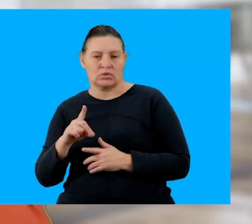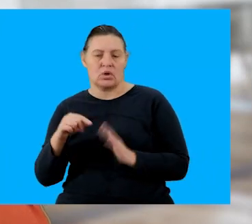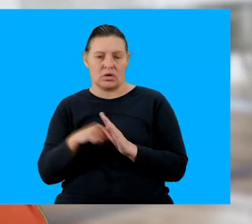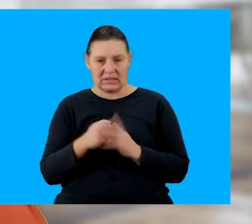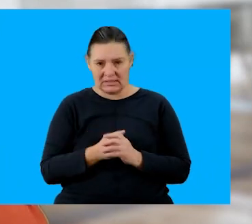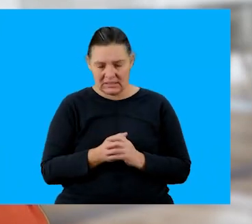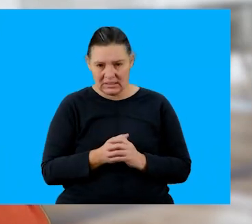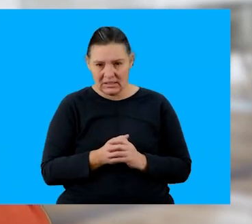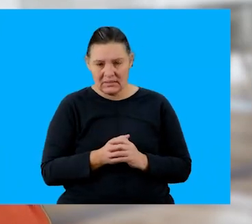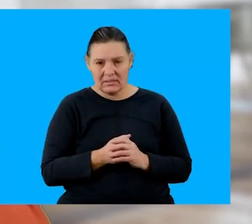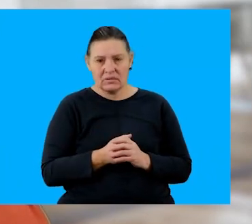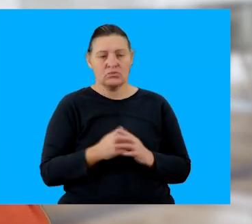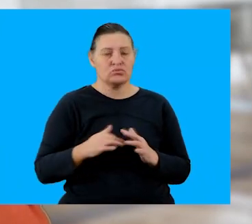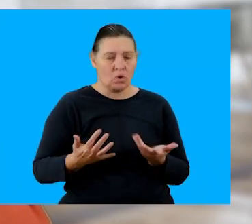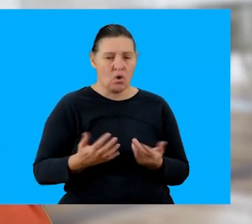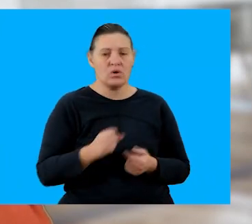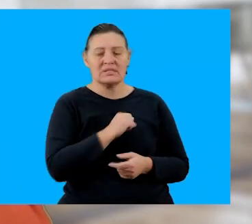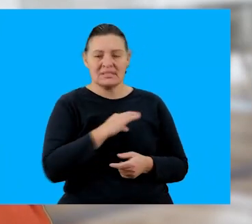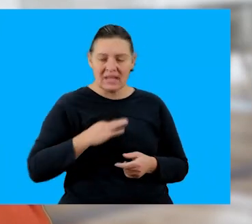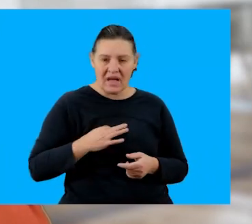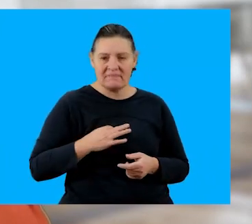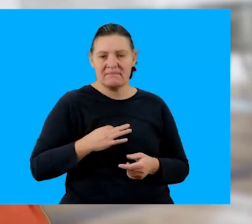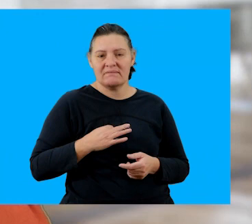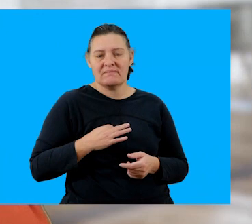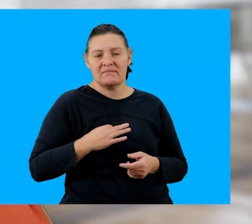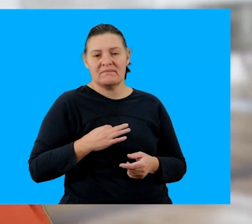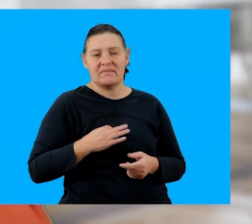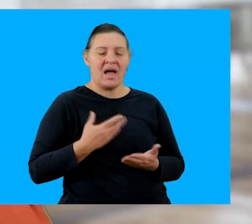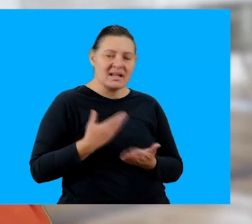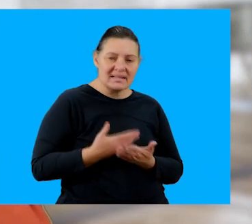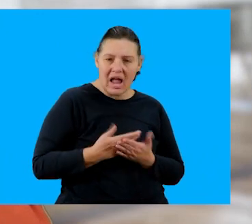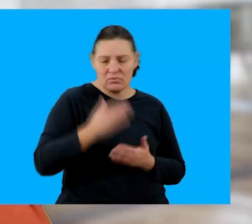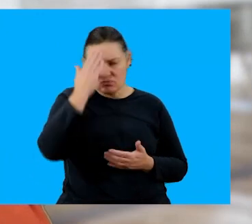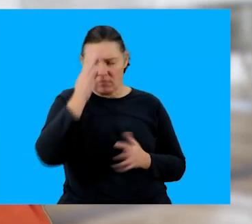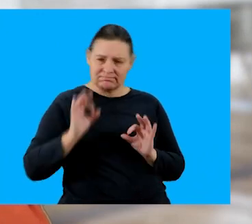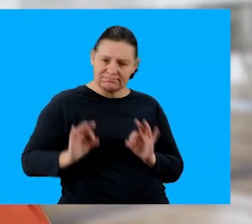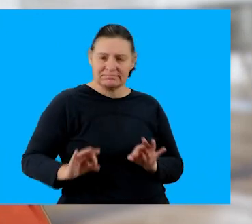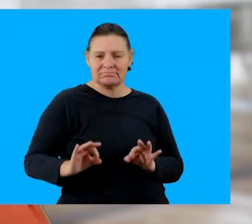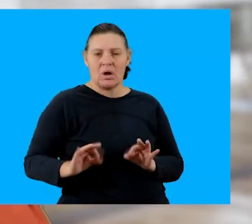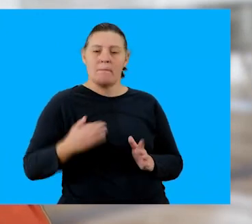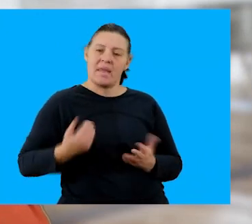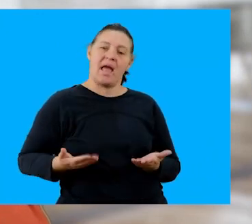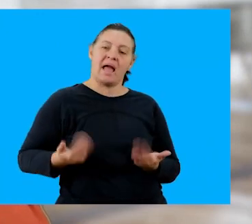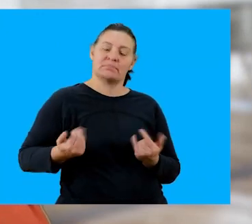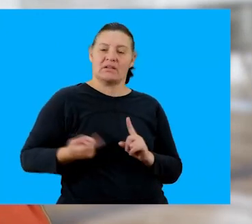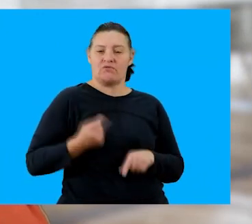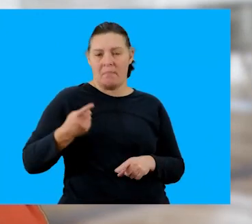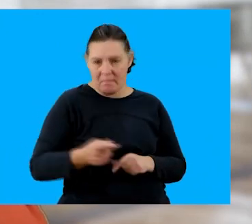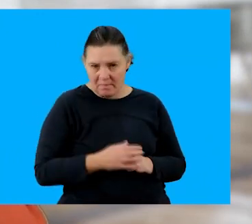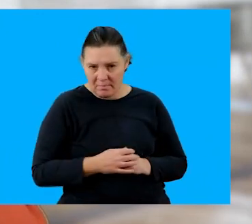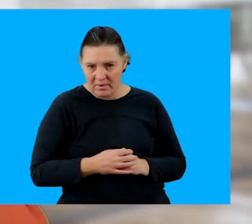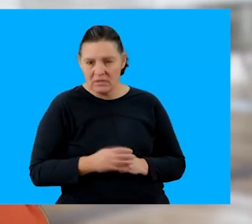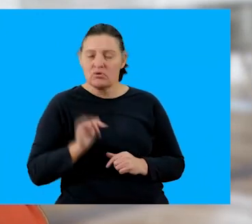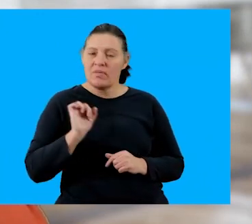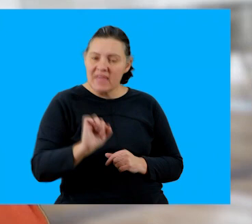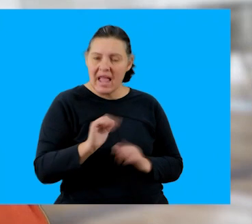conduct, so that employees are able to know exactly what is expected of them